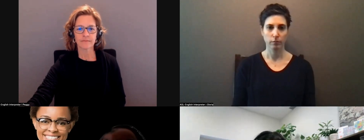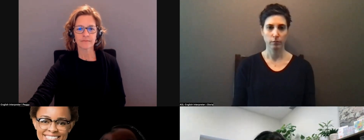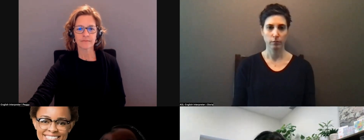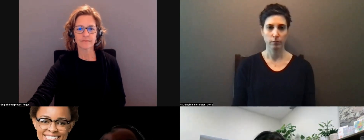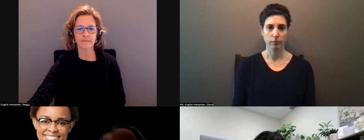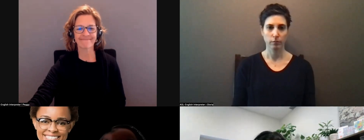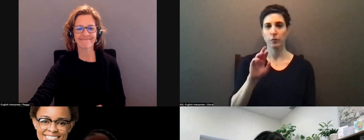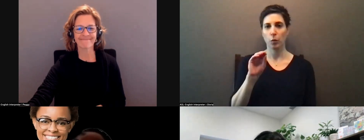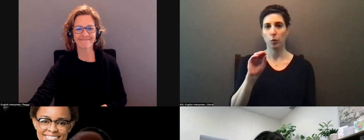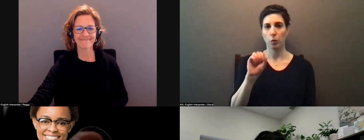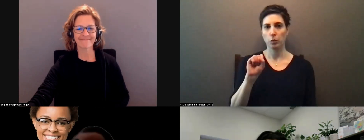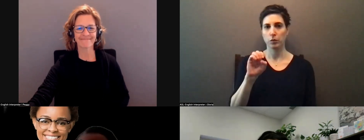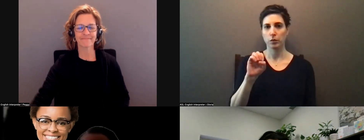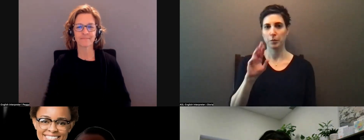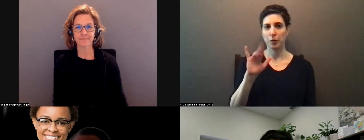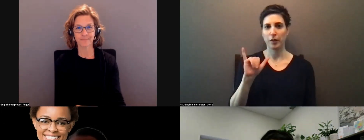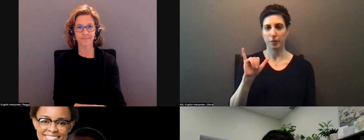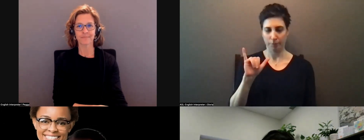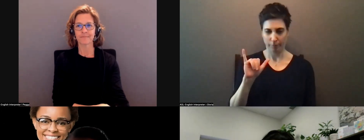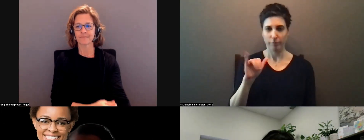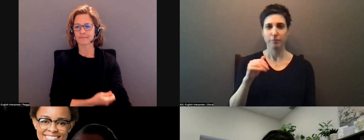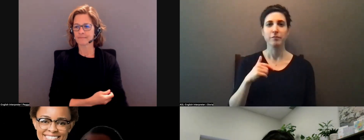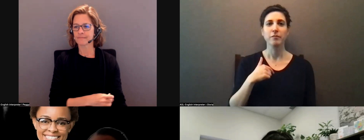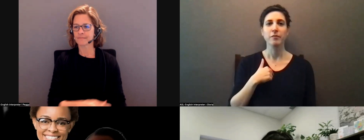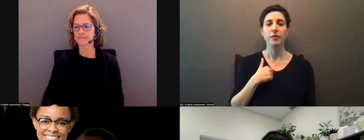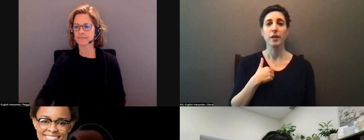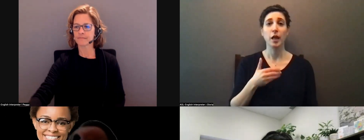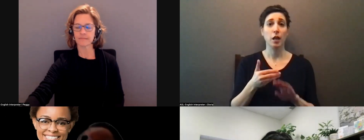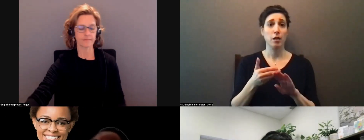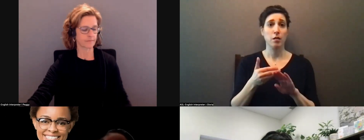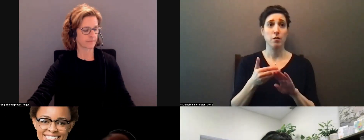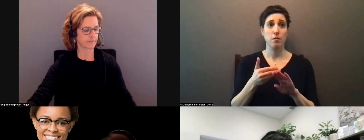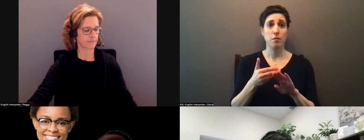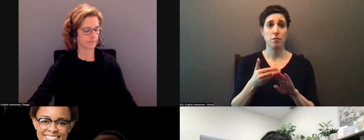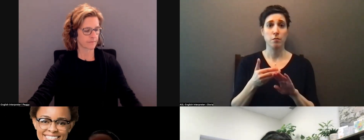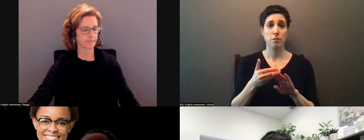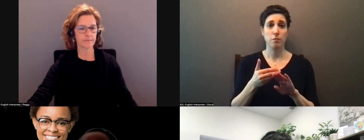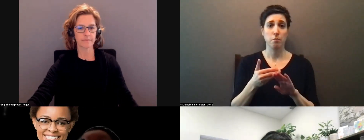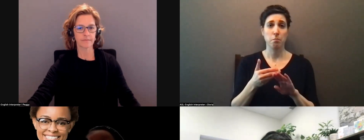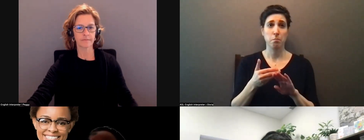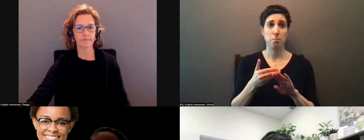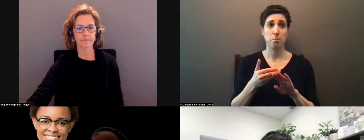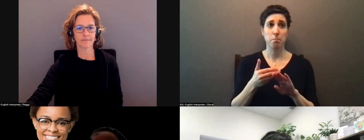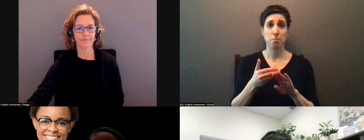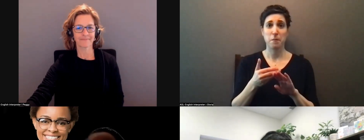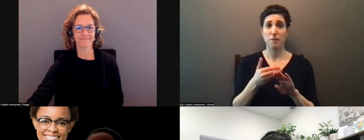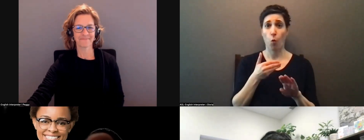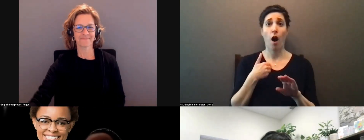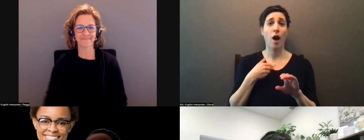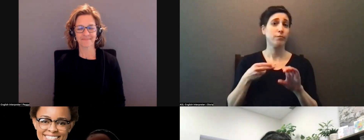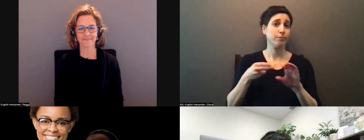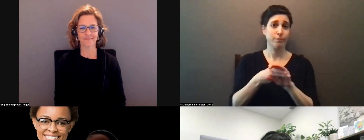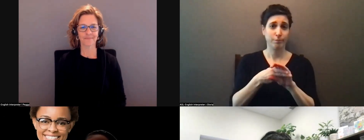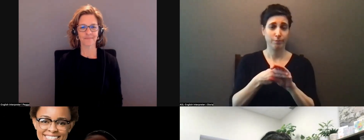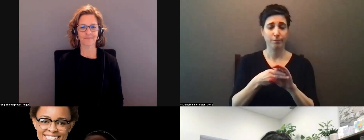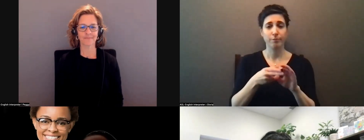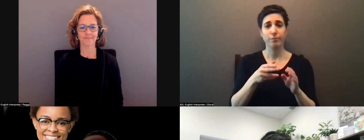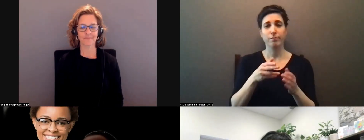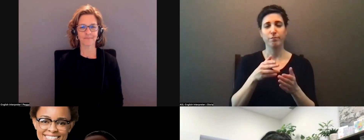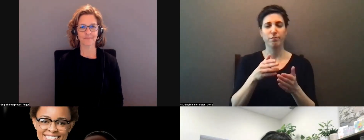Sorry about that. Before I joined this group, I didn't know anything. I was kind of